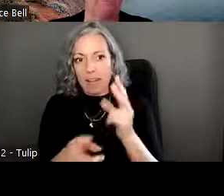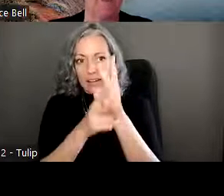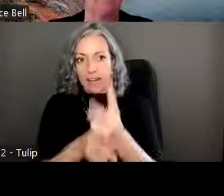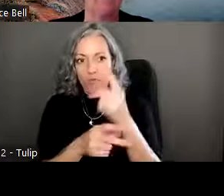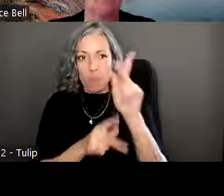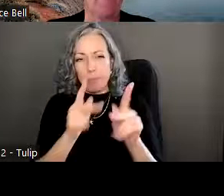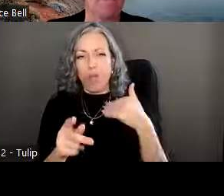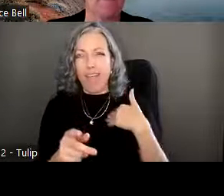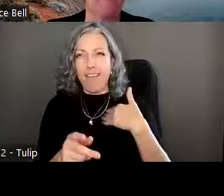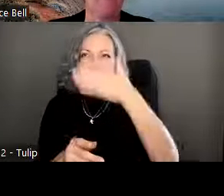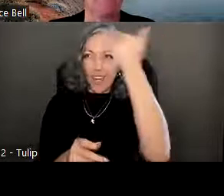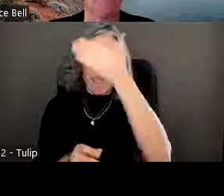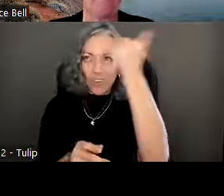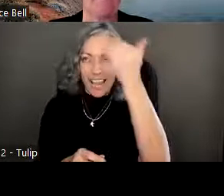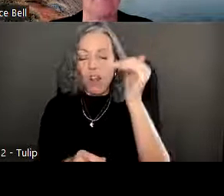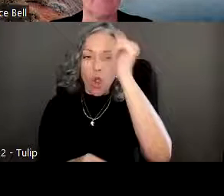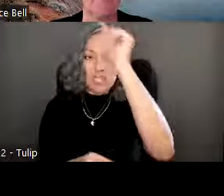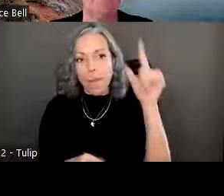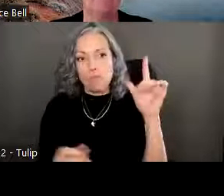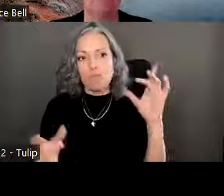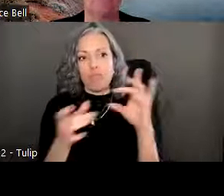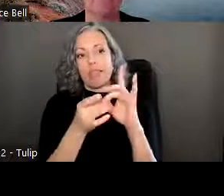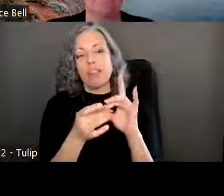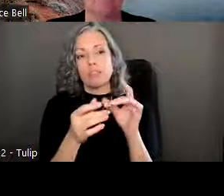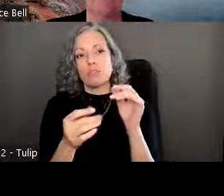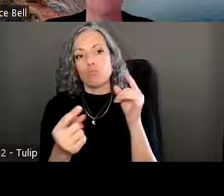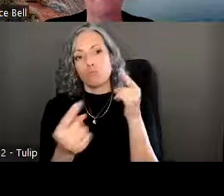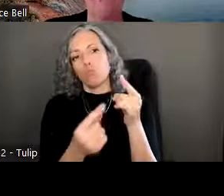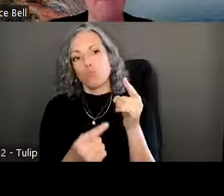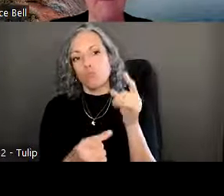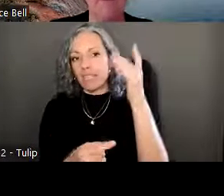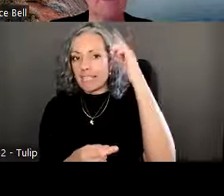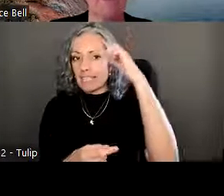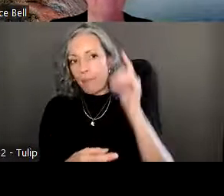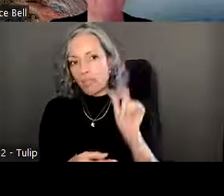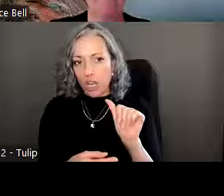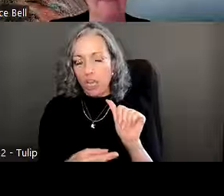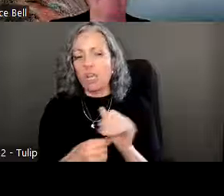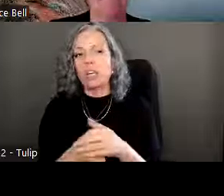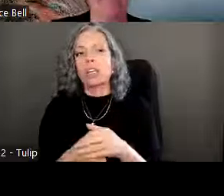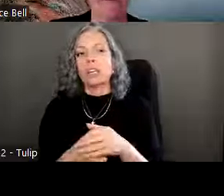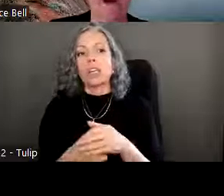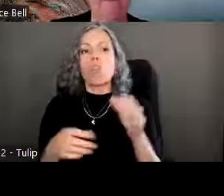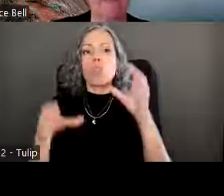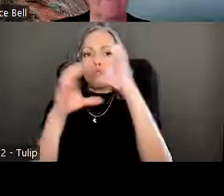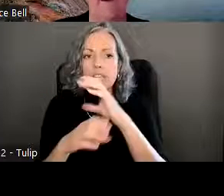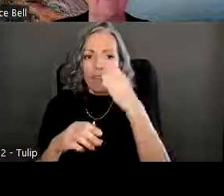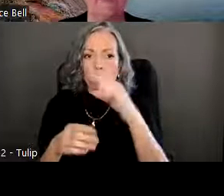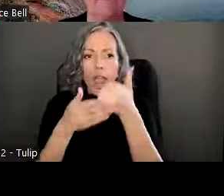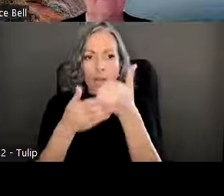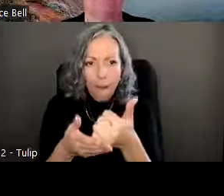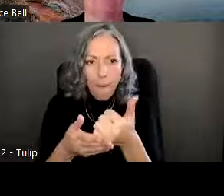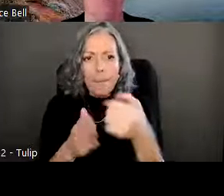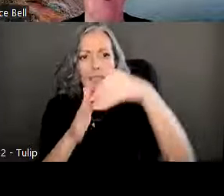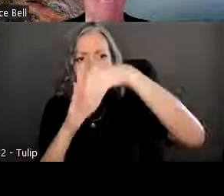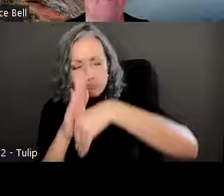have memory loss or Alzheimer's or related dementias. They represent a help-seeking population that is engaged in very complex and